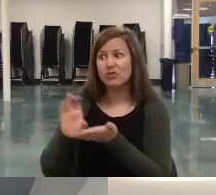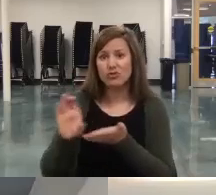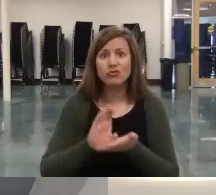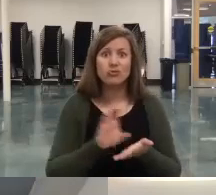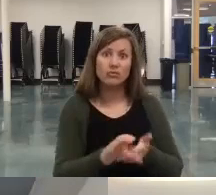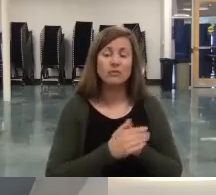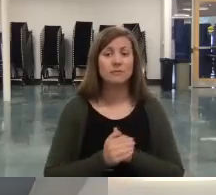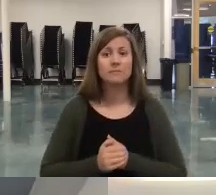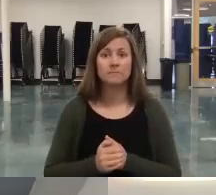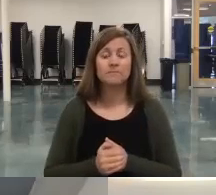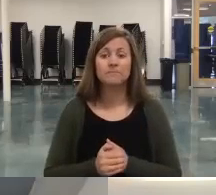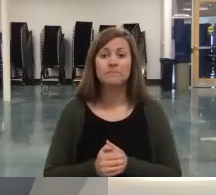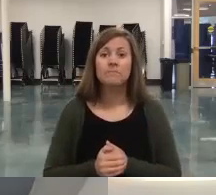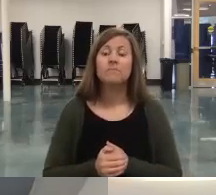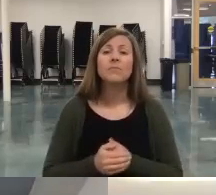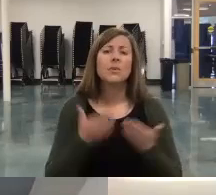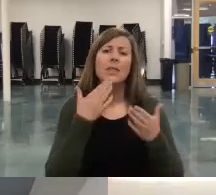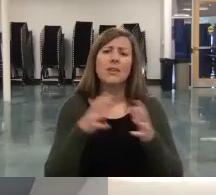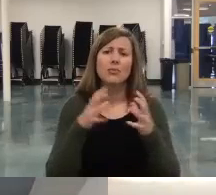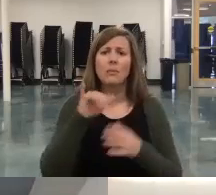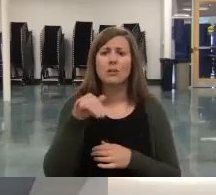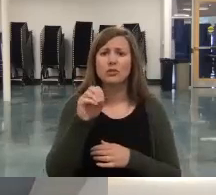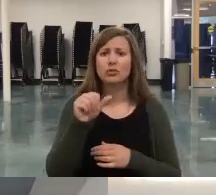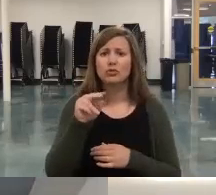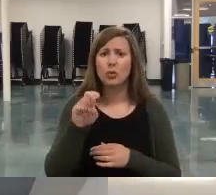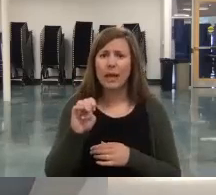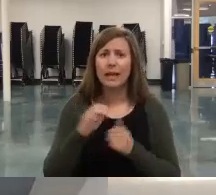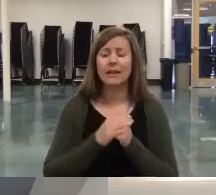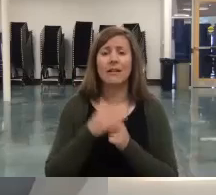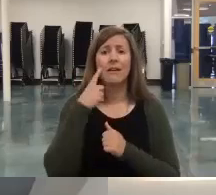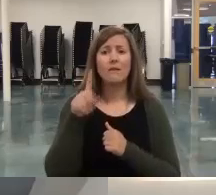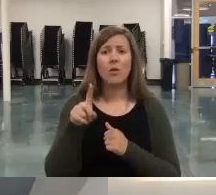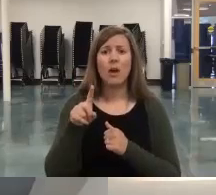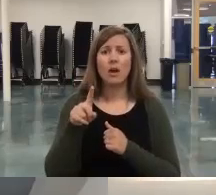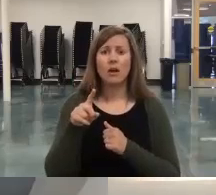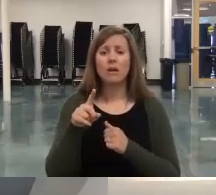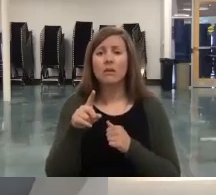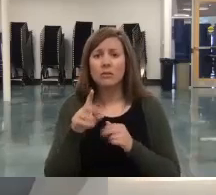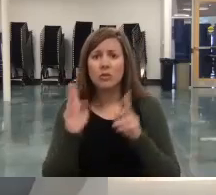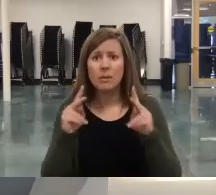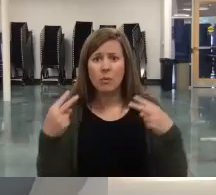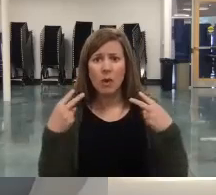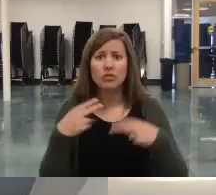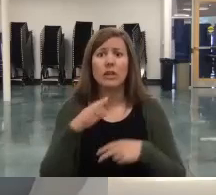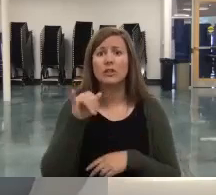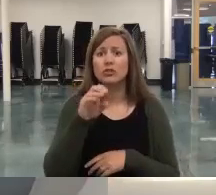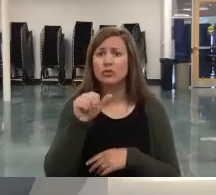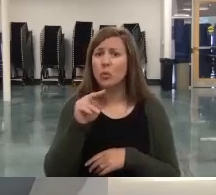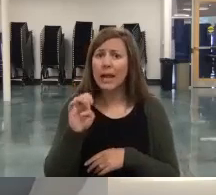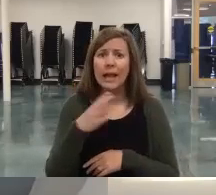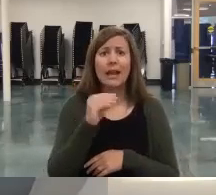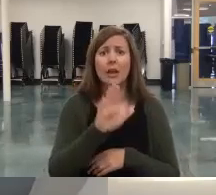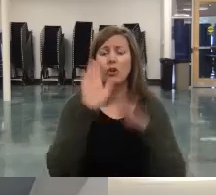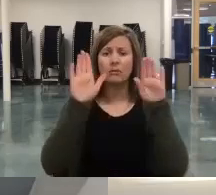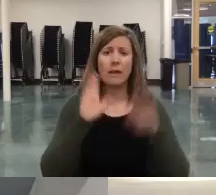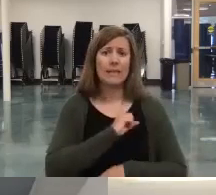so far. Joanne, thanks so much. And for our previous years, you know, Joanne and her fabulous staff have been helping us, our